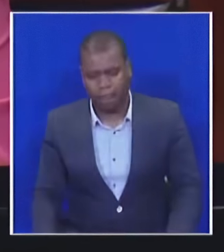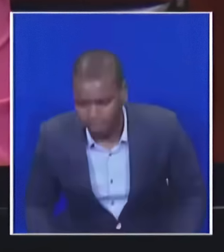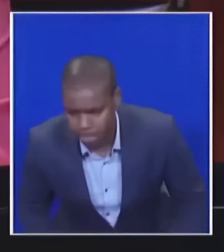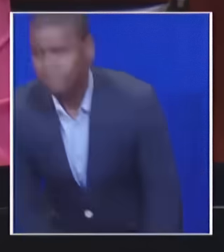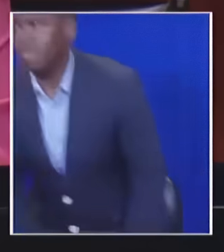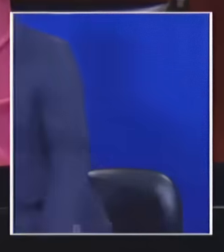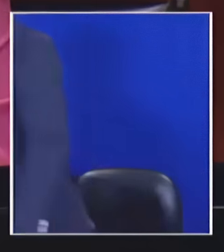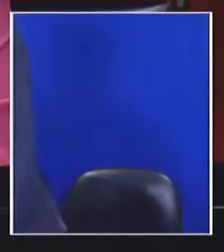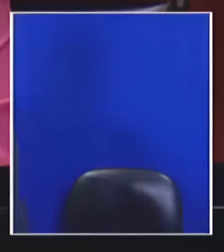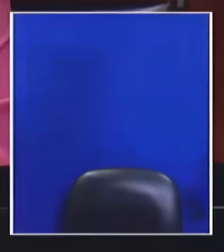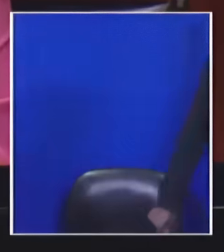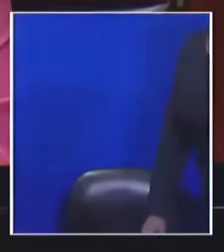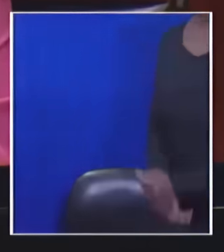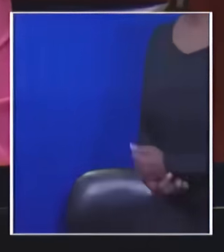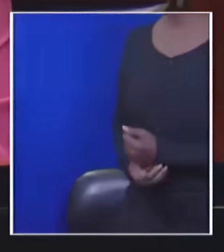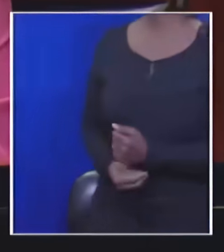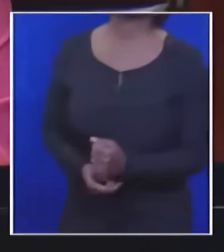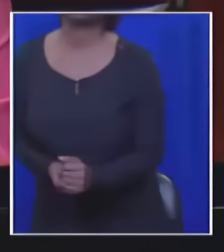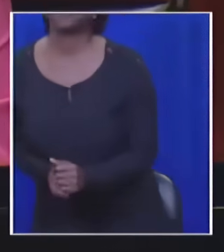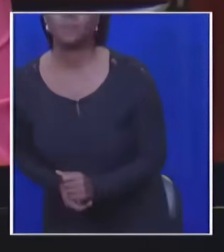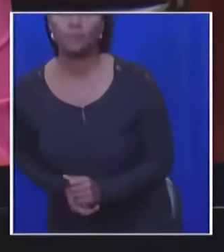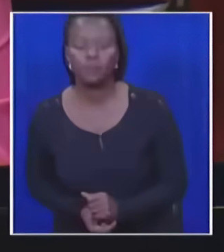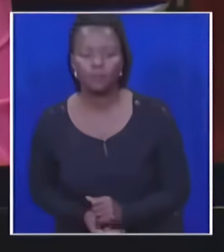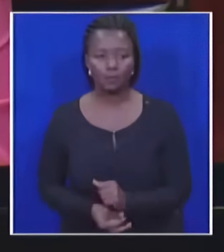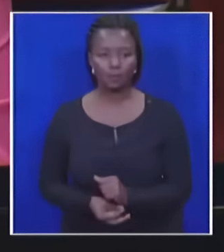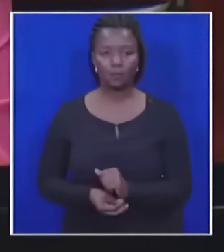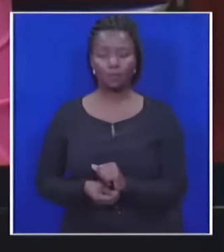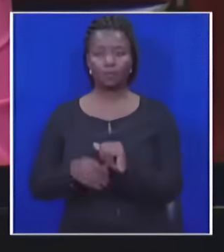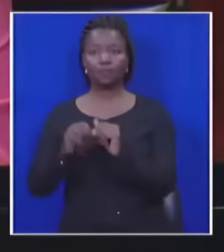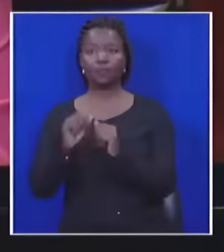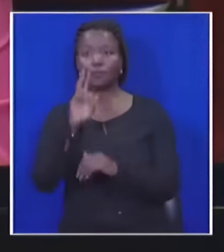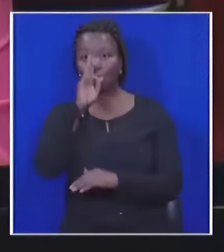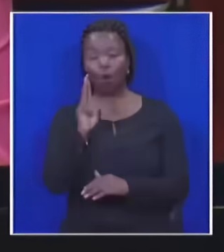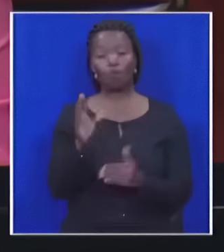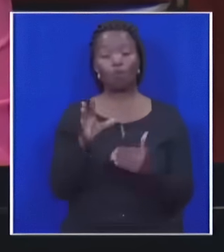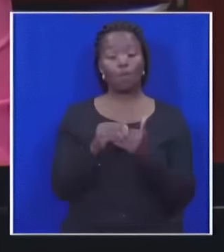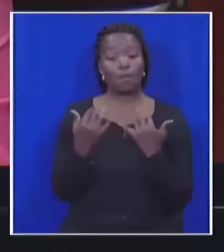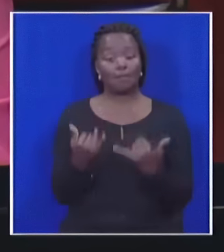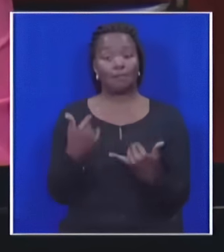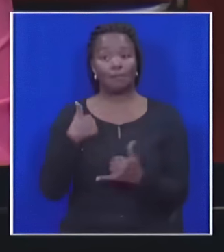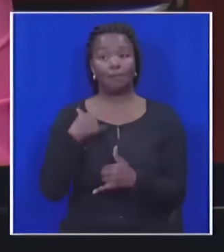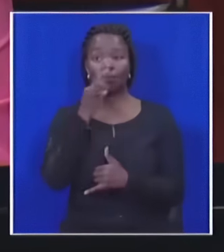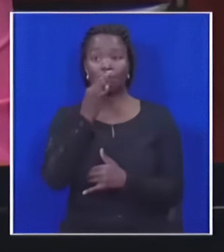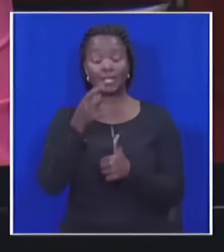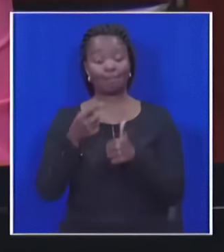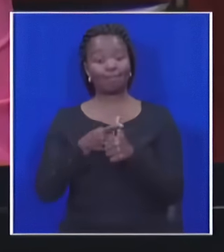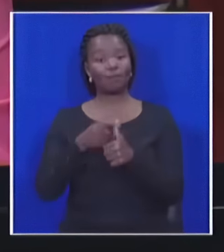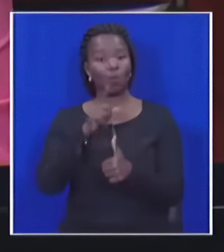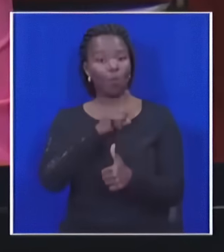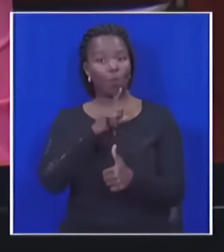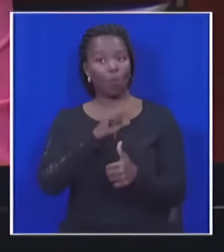Honorable members, the reason why I am saying what I am saying is